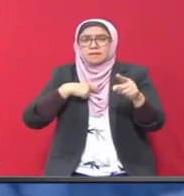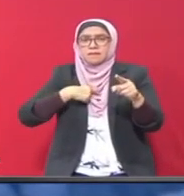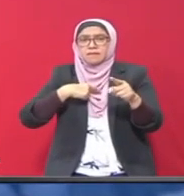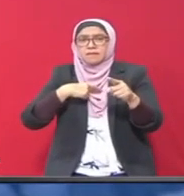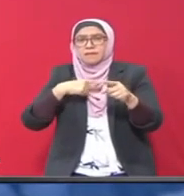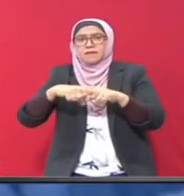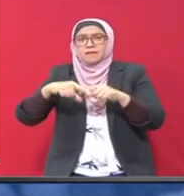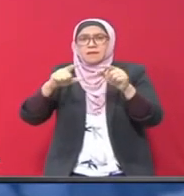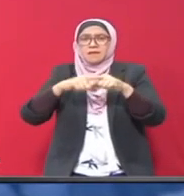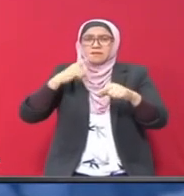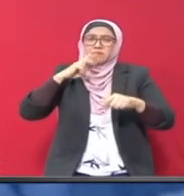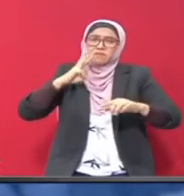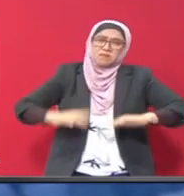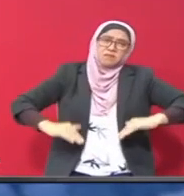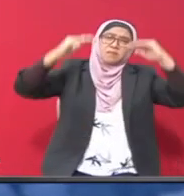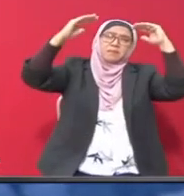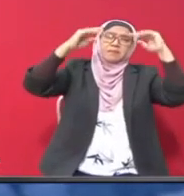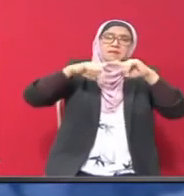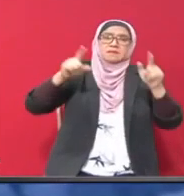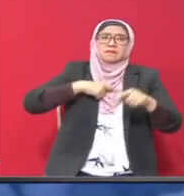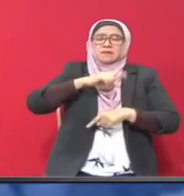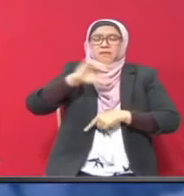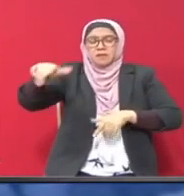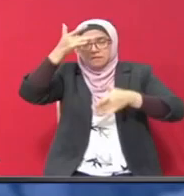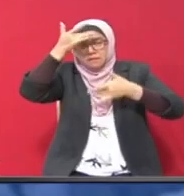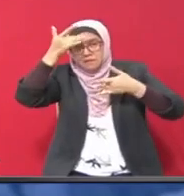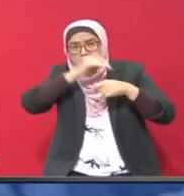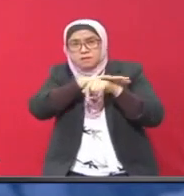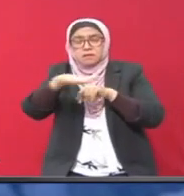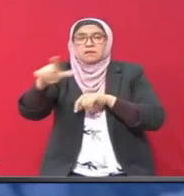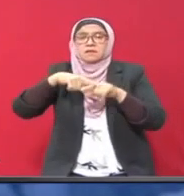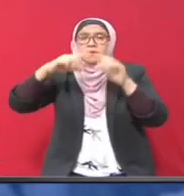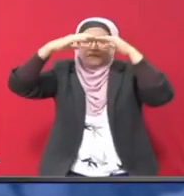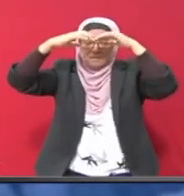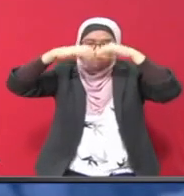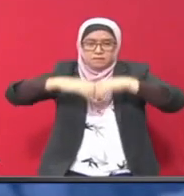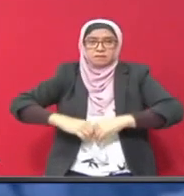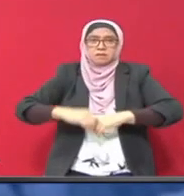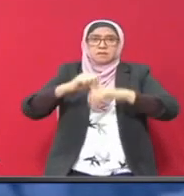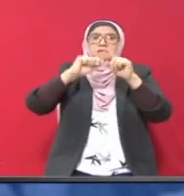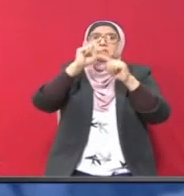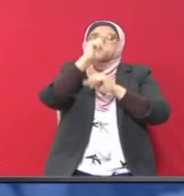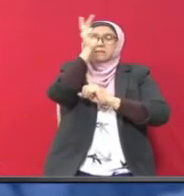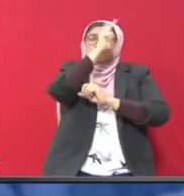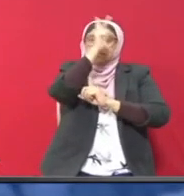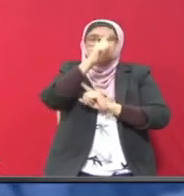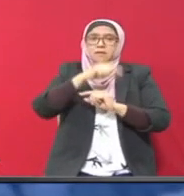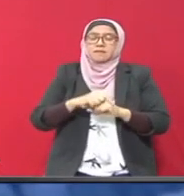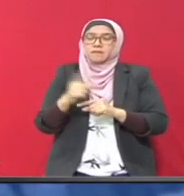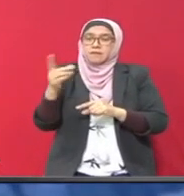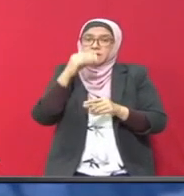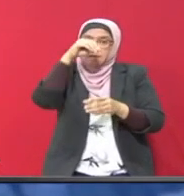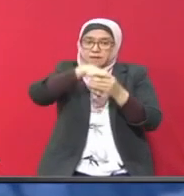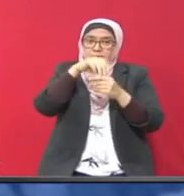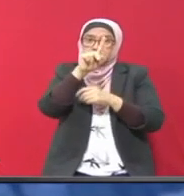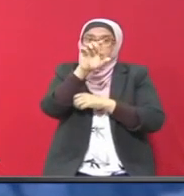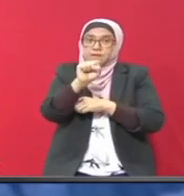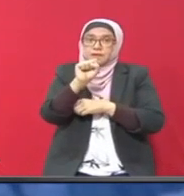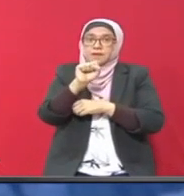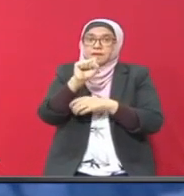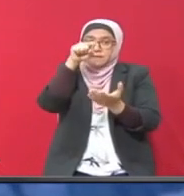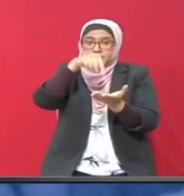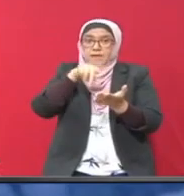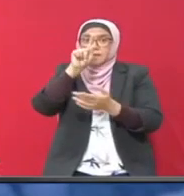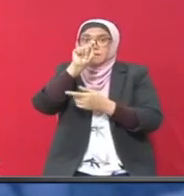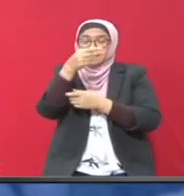the Sibolga permen strusnya apabila bercakap mengenai set inspection dalam Chase Teh cpu1